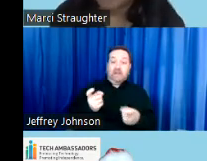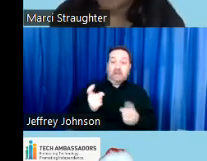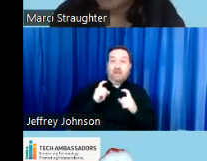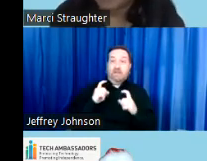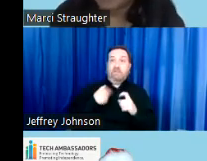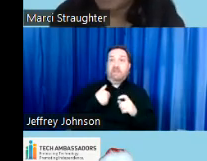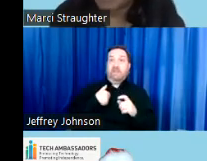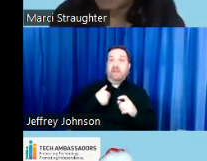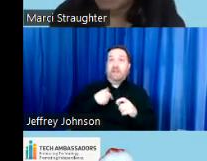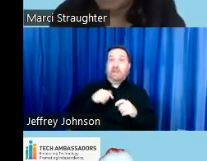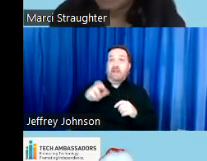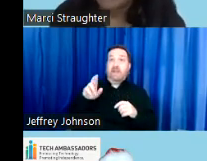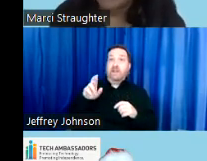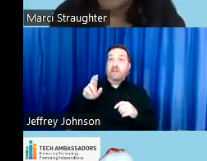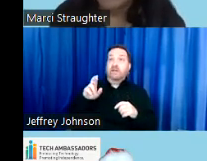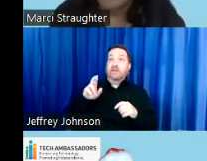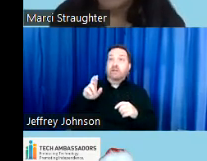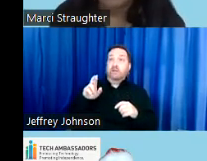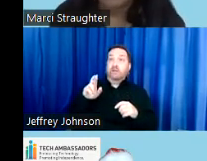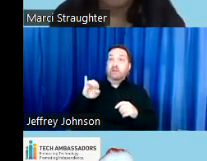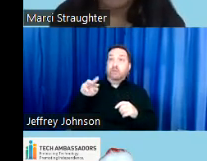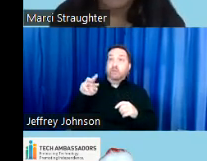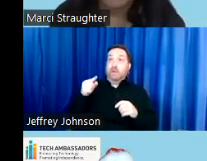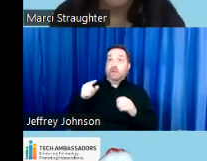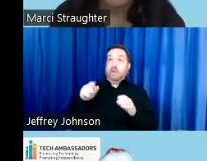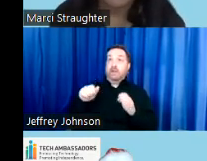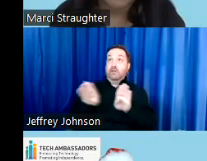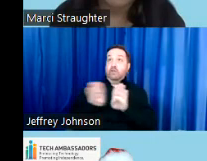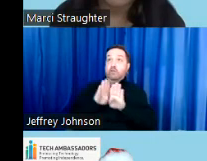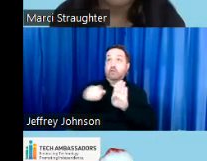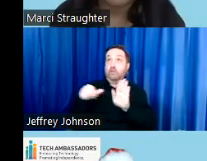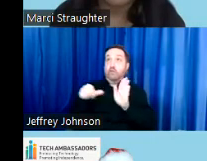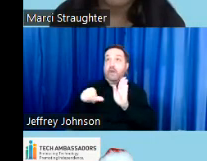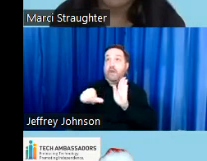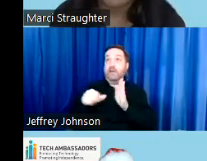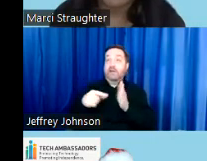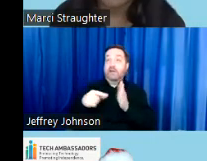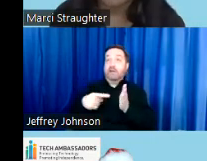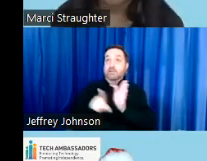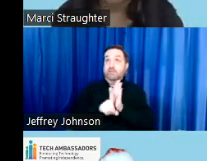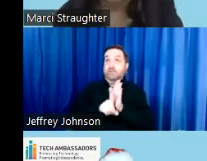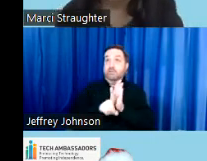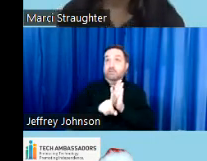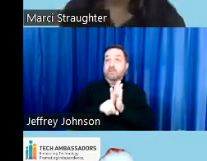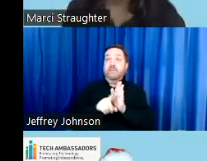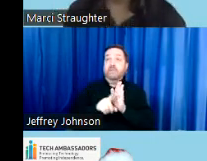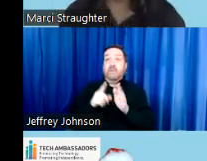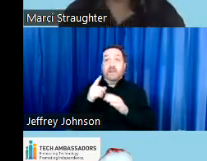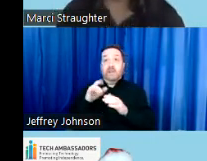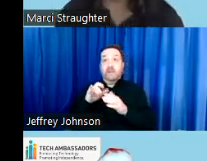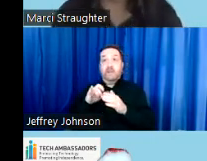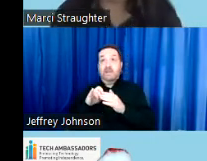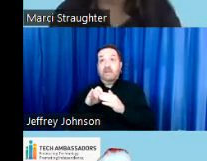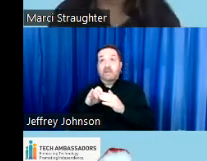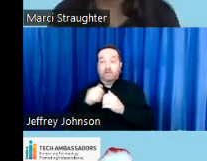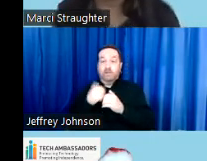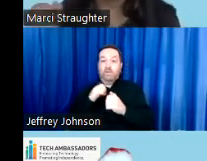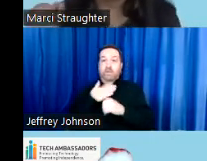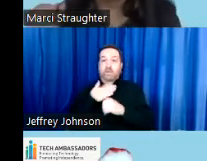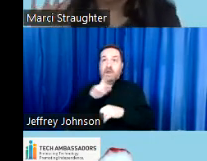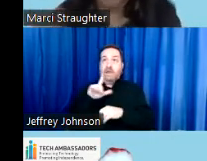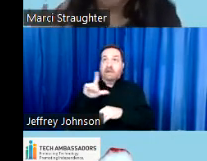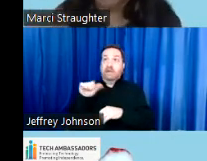my waiver dollars. And what it is I can see who is at my door.